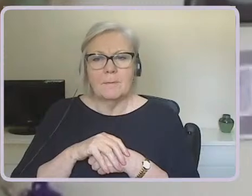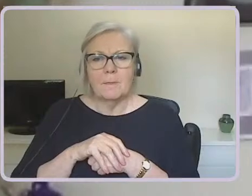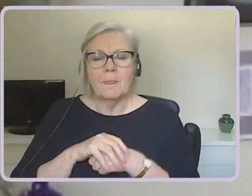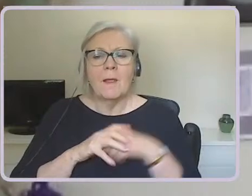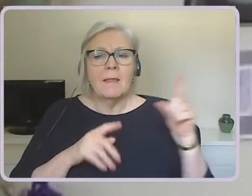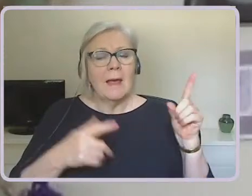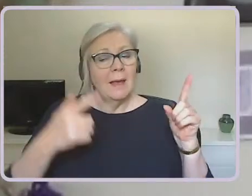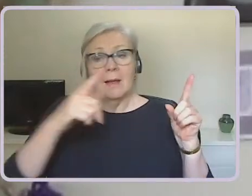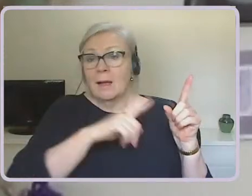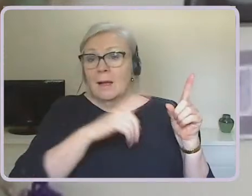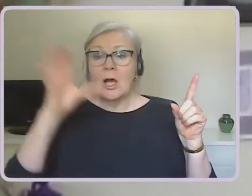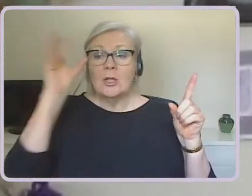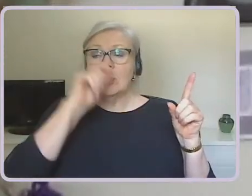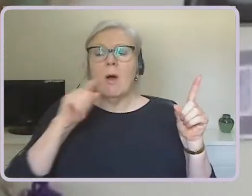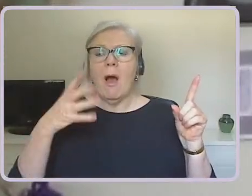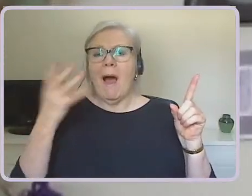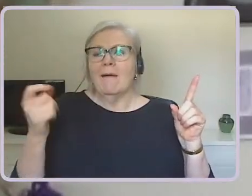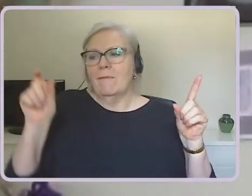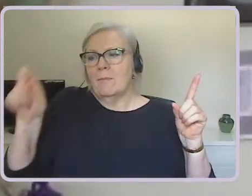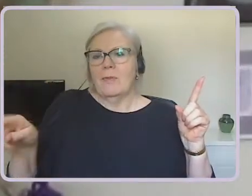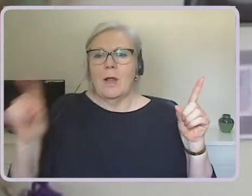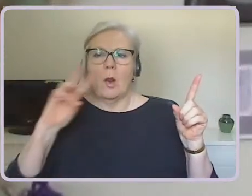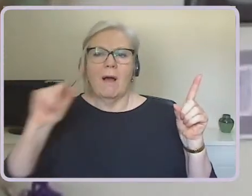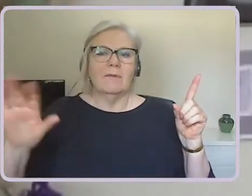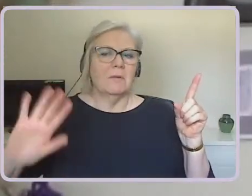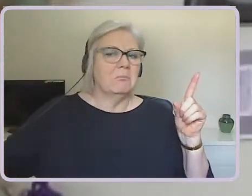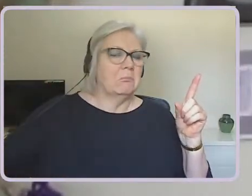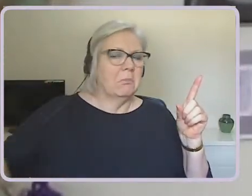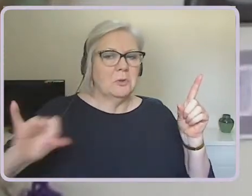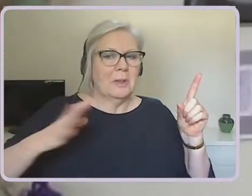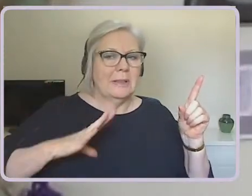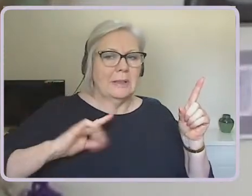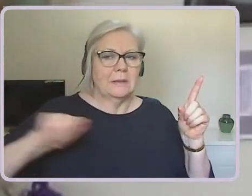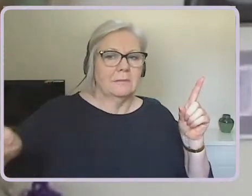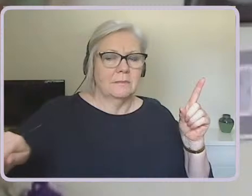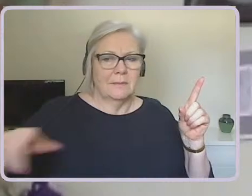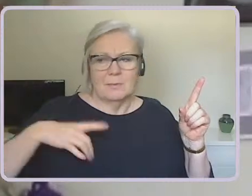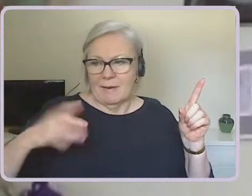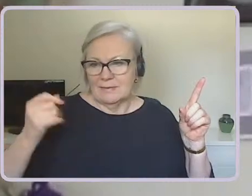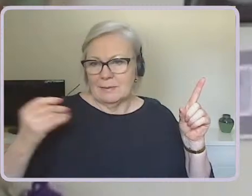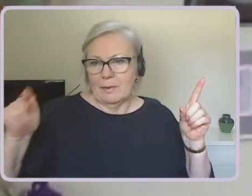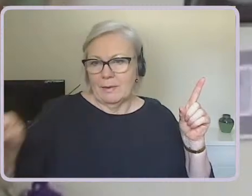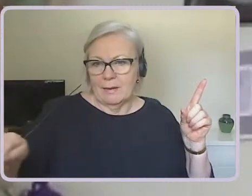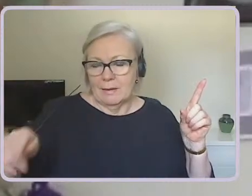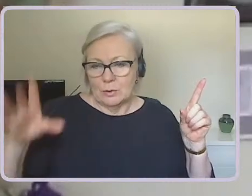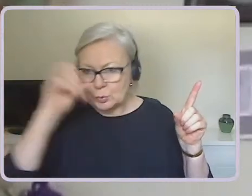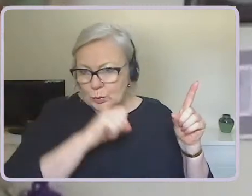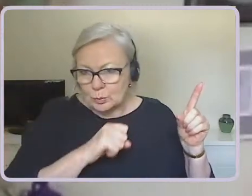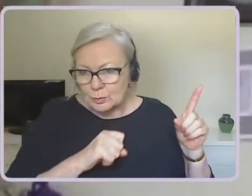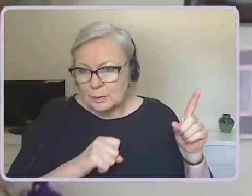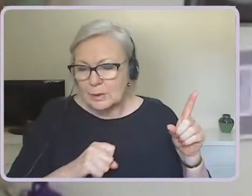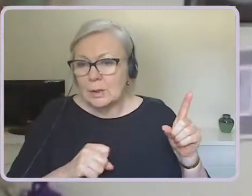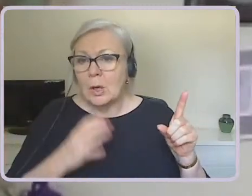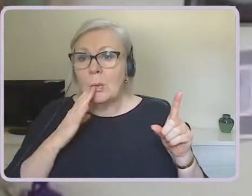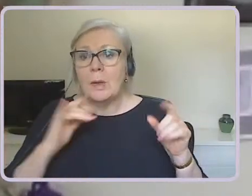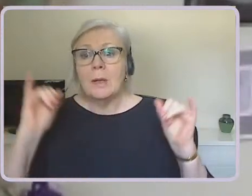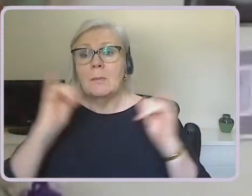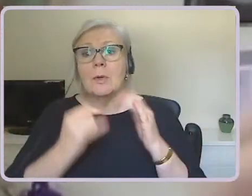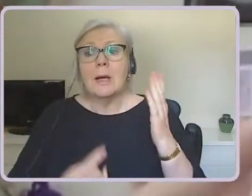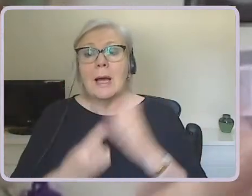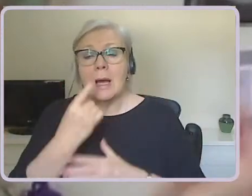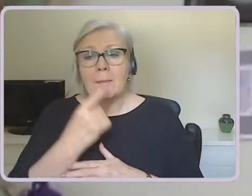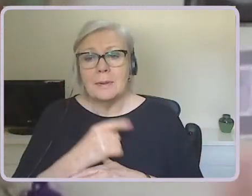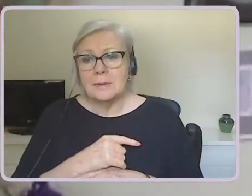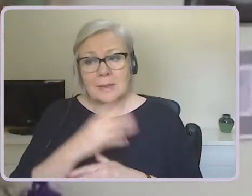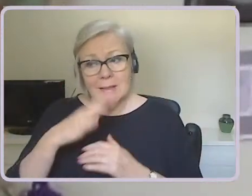them, they don't get involved in those conversations. And come the emergency, they are not asked and they